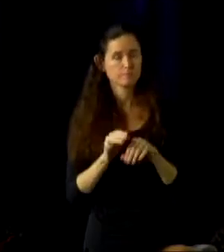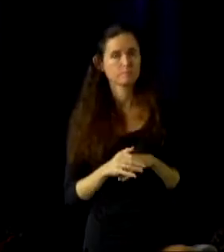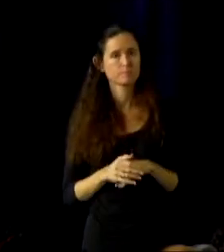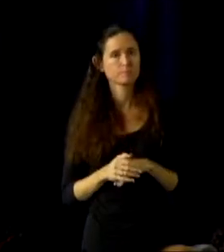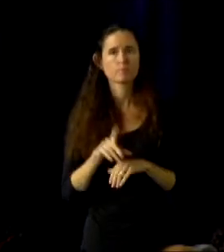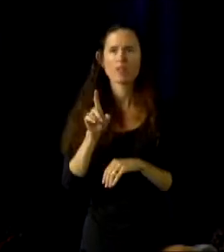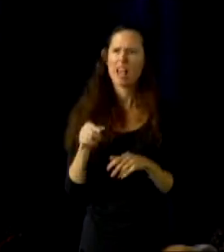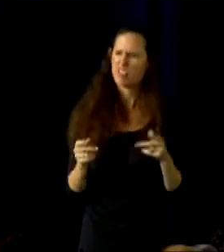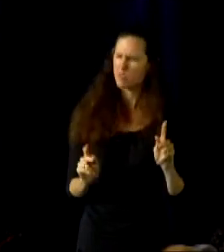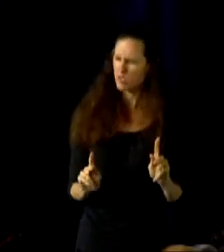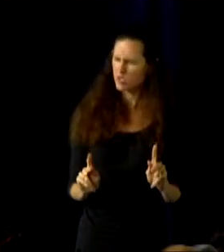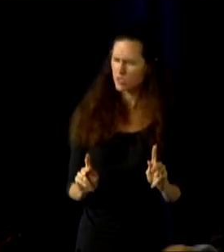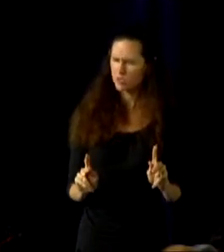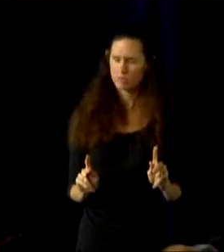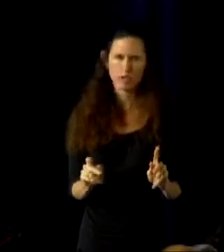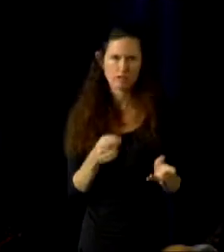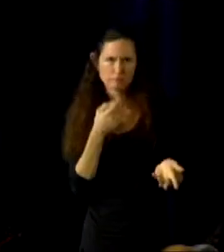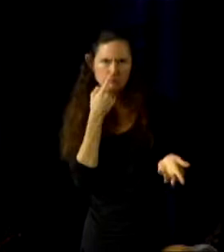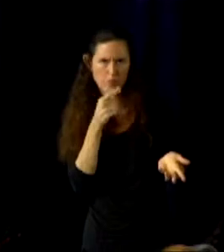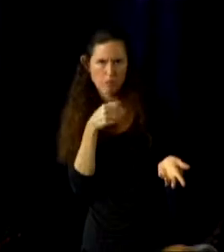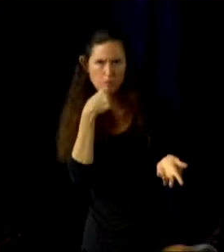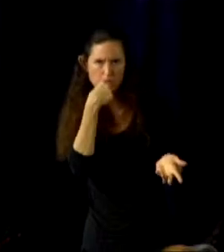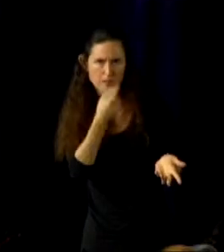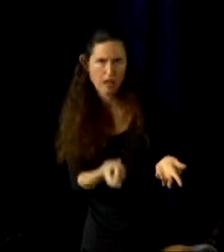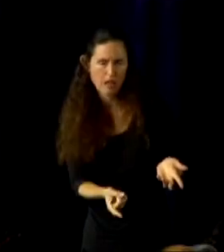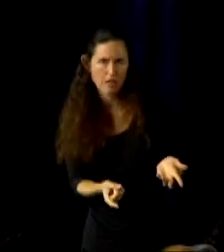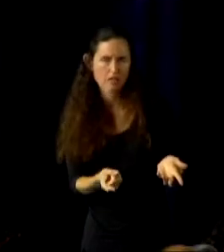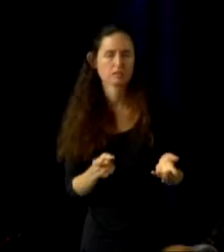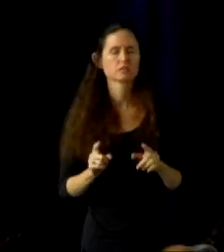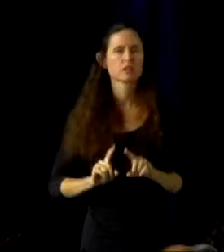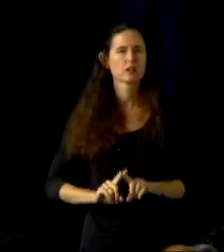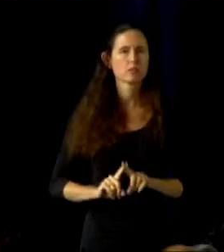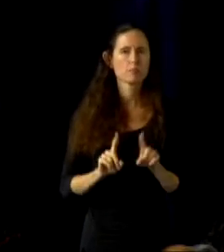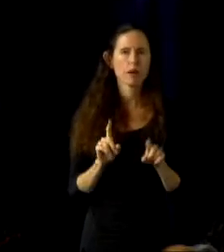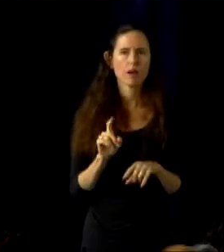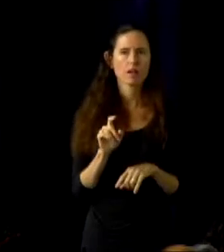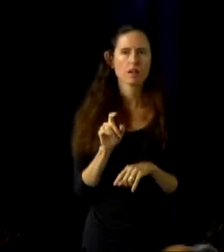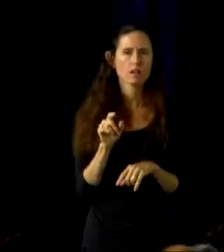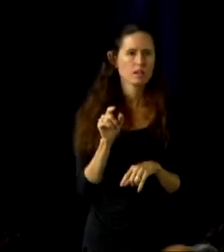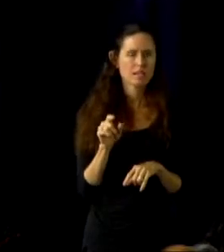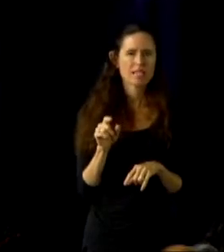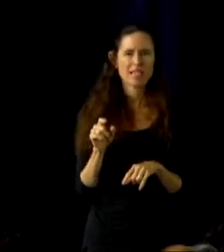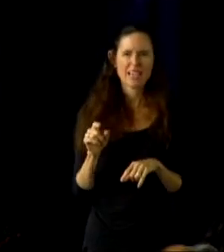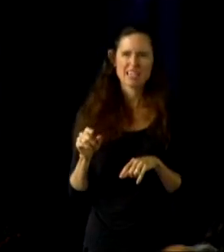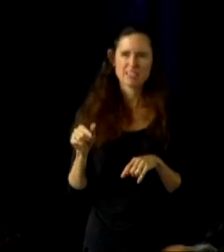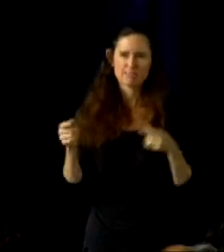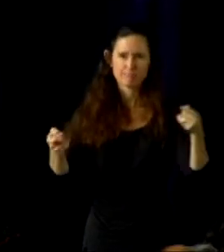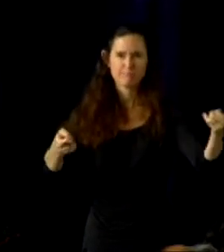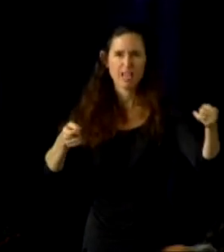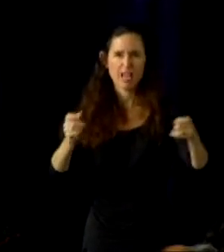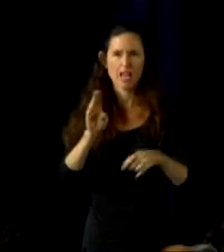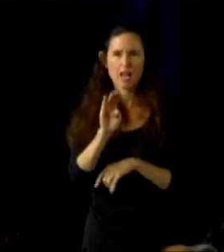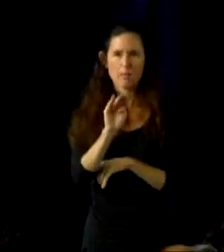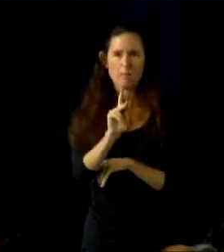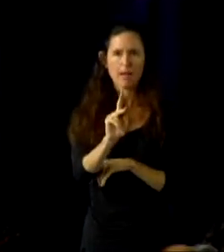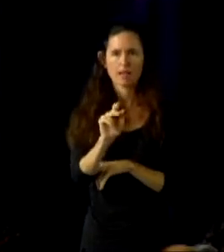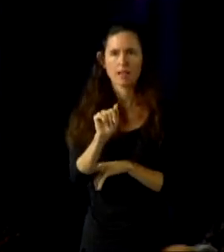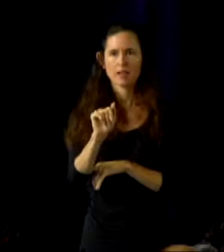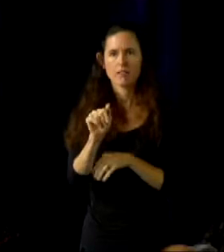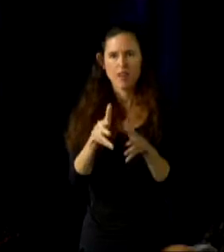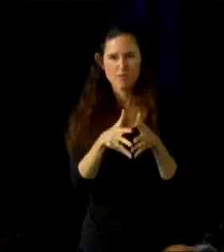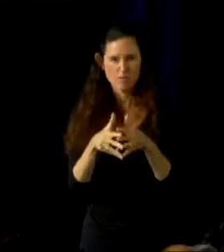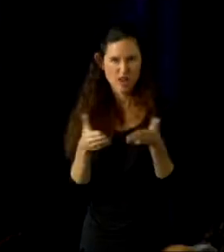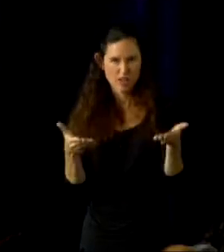opportunity, and I don't think you'd mind me saying his name, to meet with Greg Smith. He is the head of Bank of America here in Jacksonville. They have had